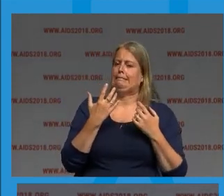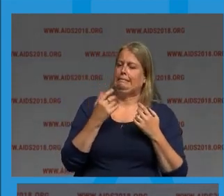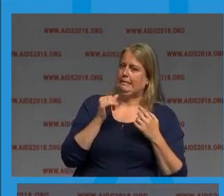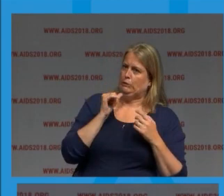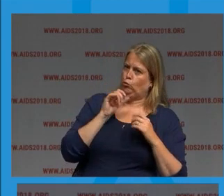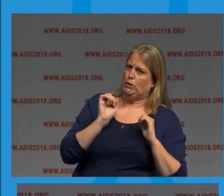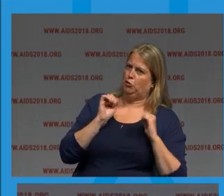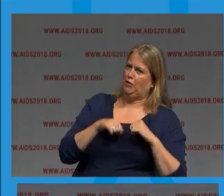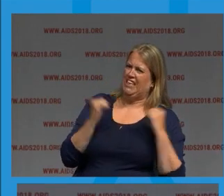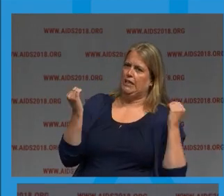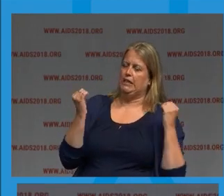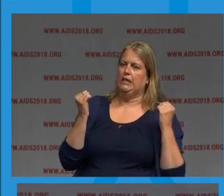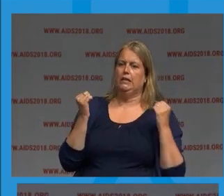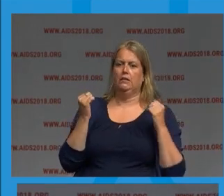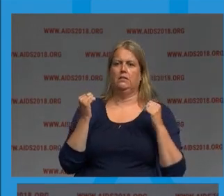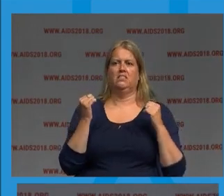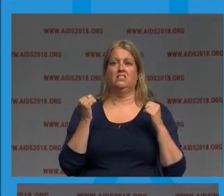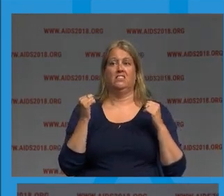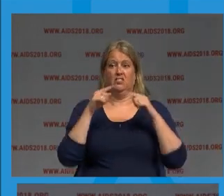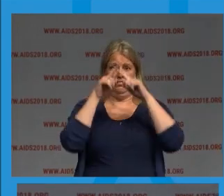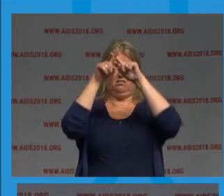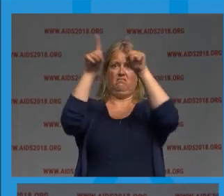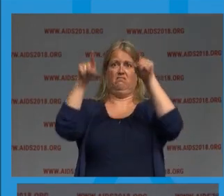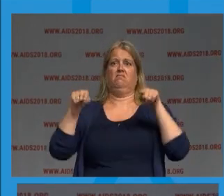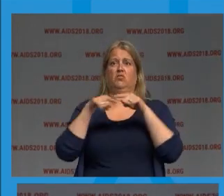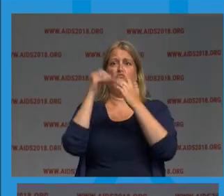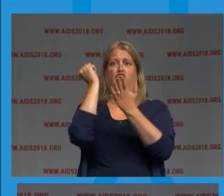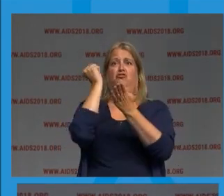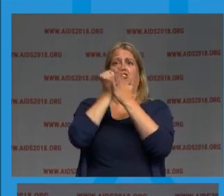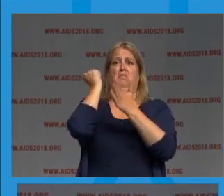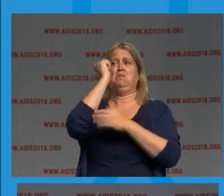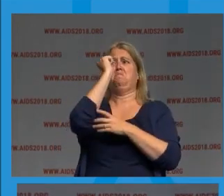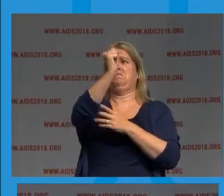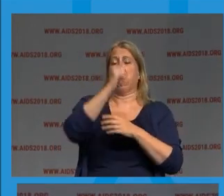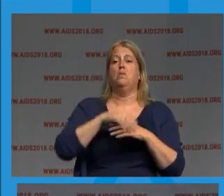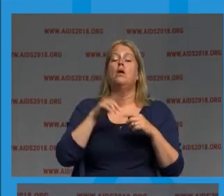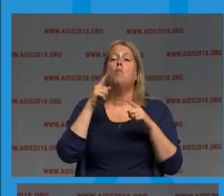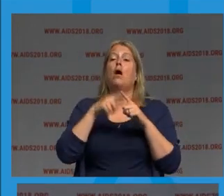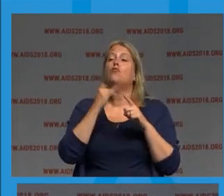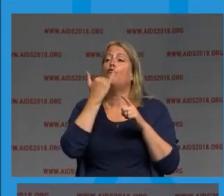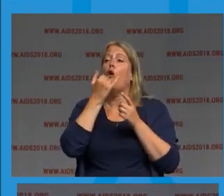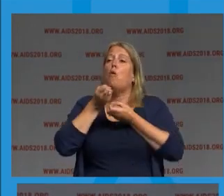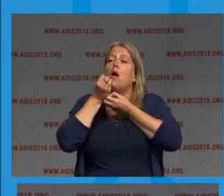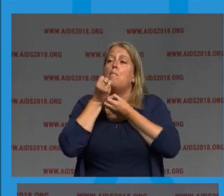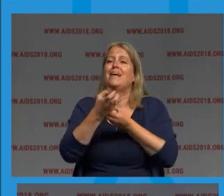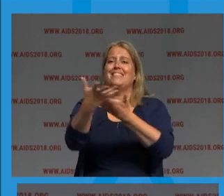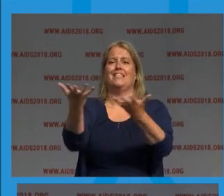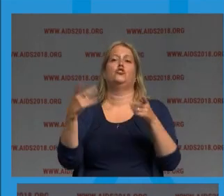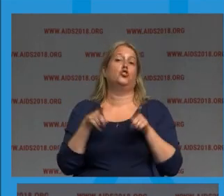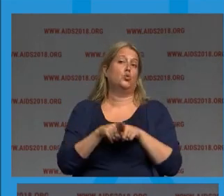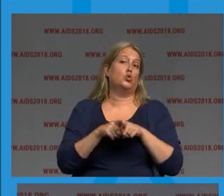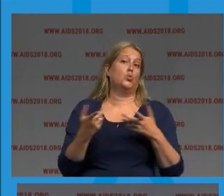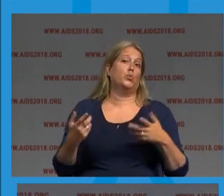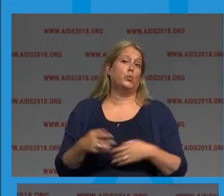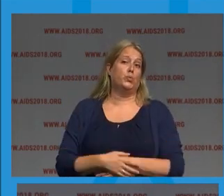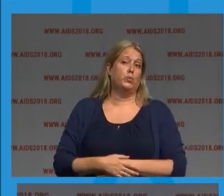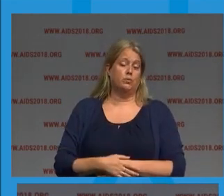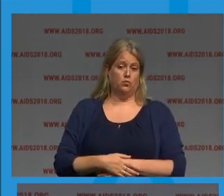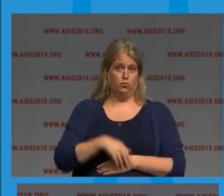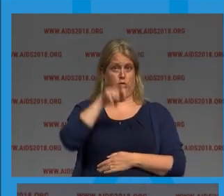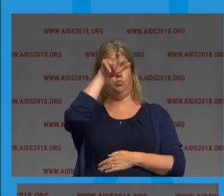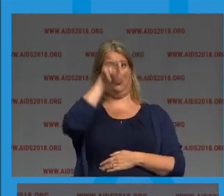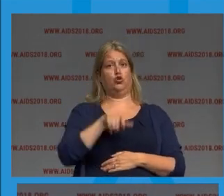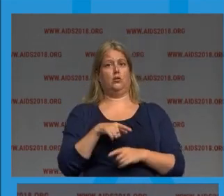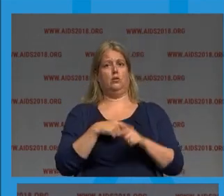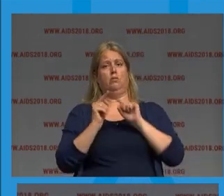because it only further stigmatizes the individual and also sends the wrong messages to the public about what this person is actually